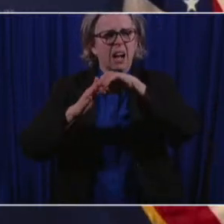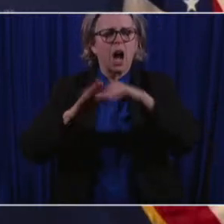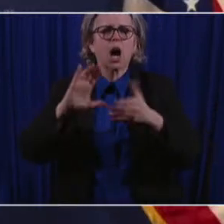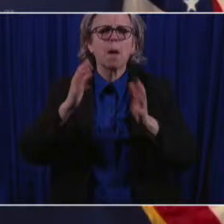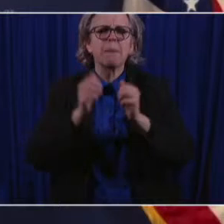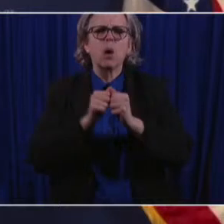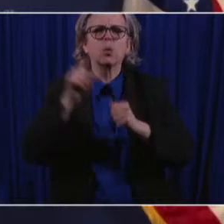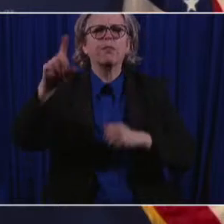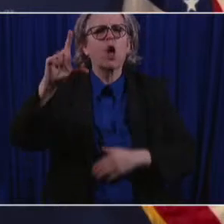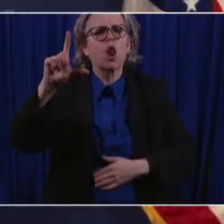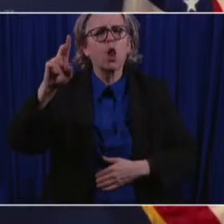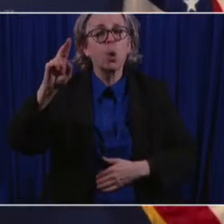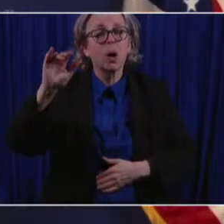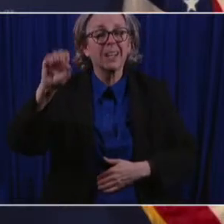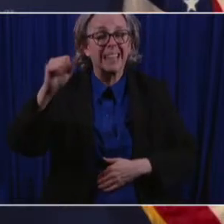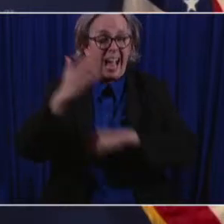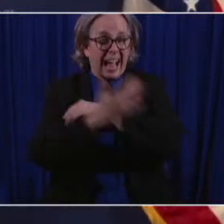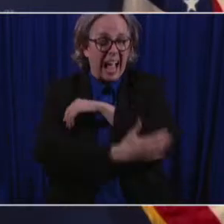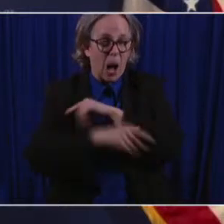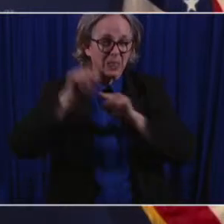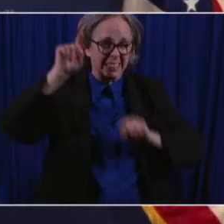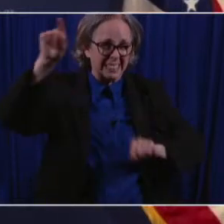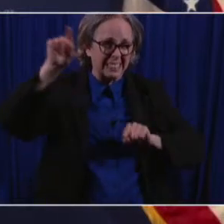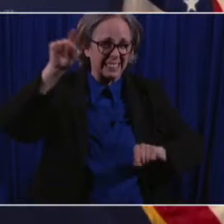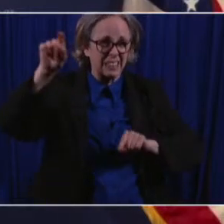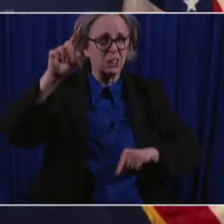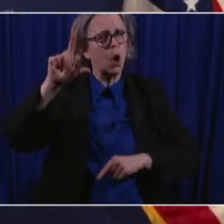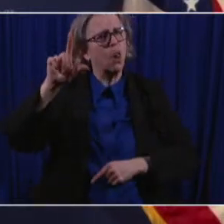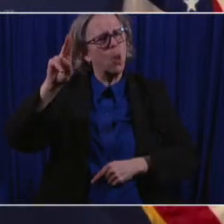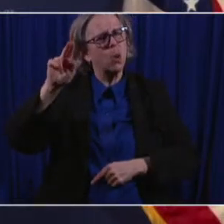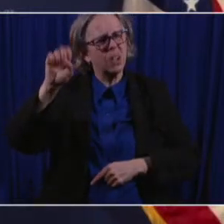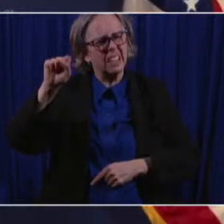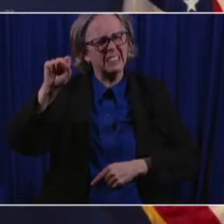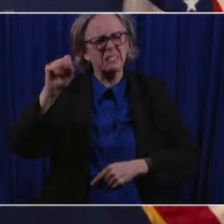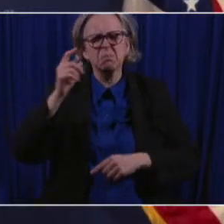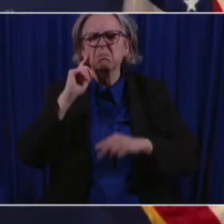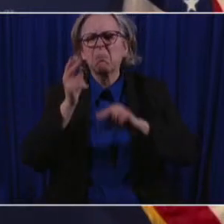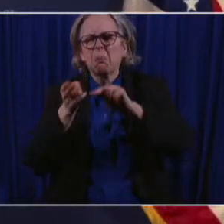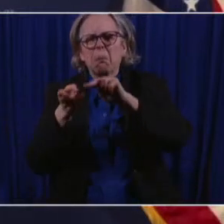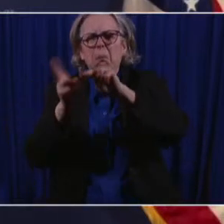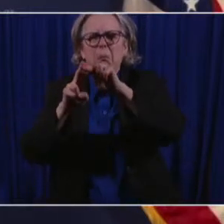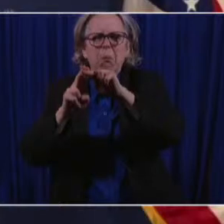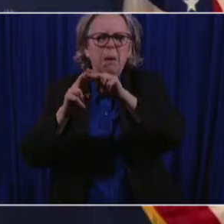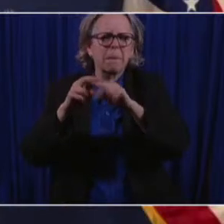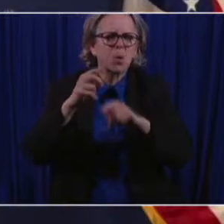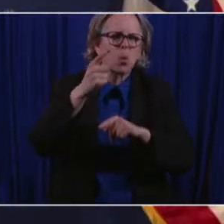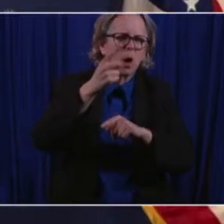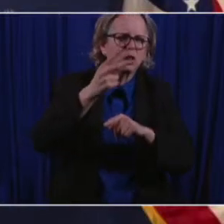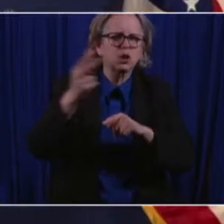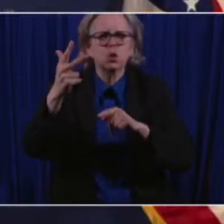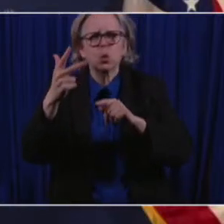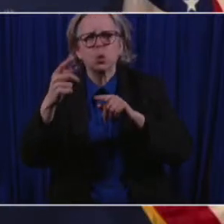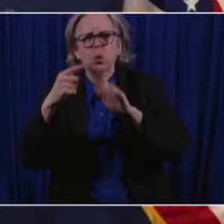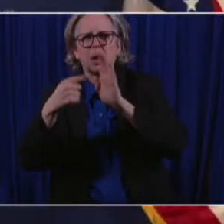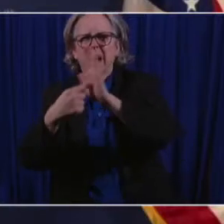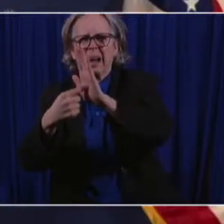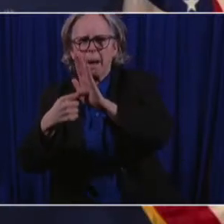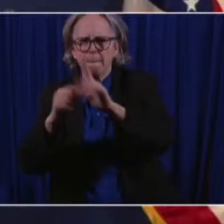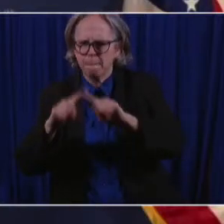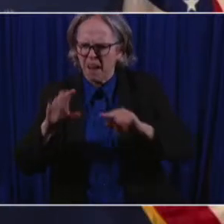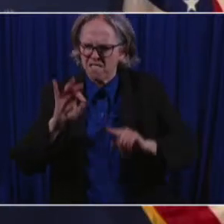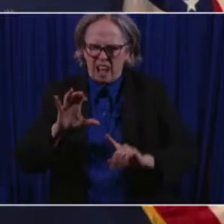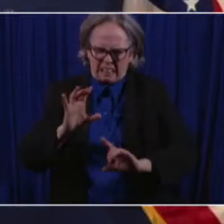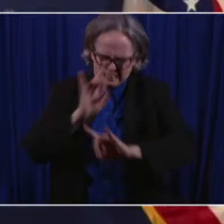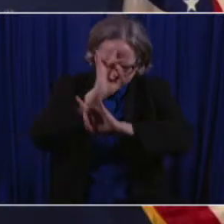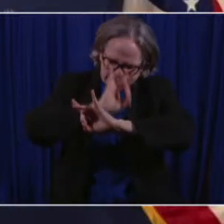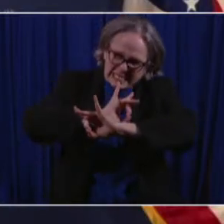1 or 2 of these settings, but not as many as we're seeing in Franklin County. The increase in Franklin County's healthcare use